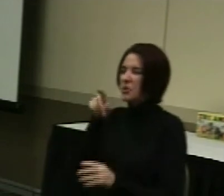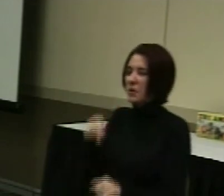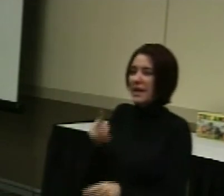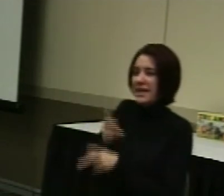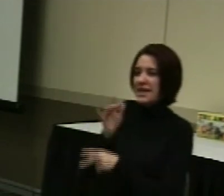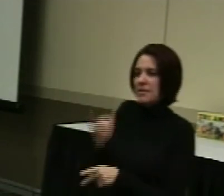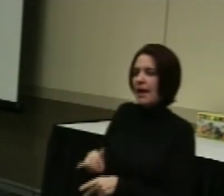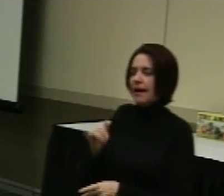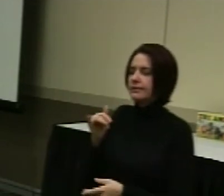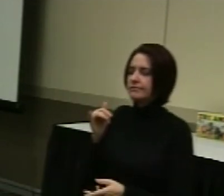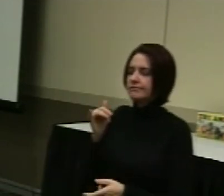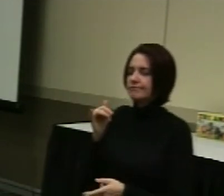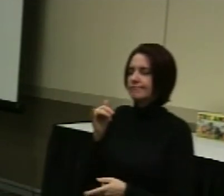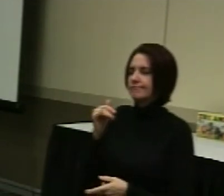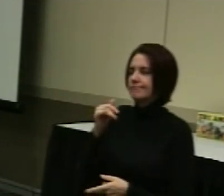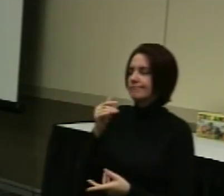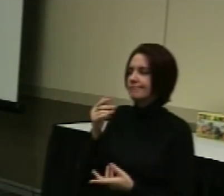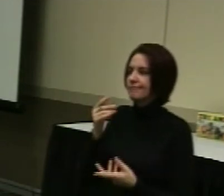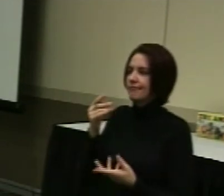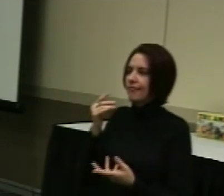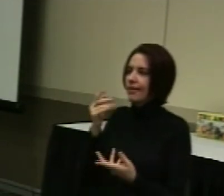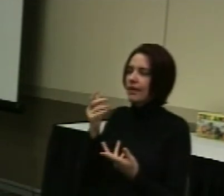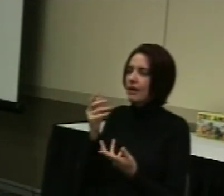of perennial in your professional